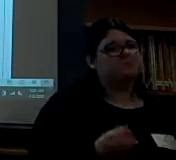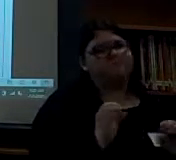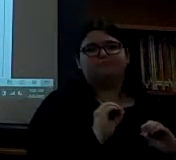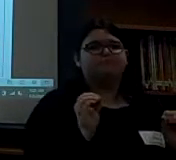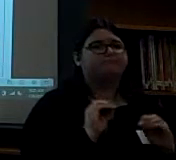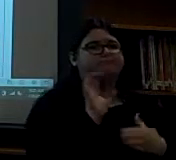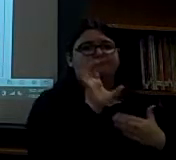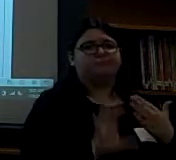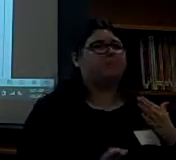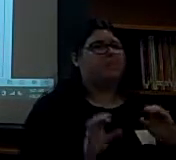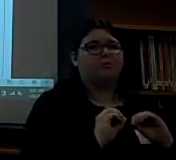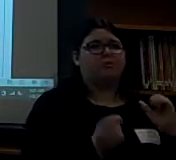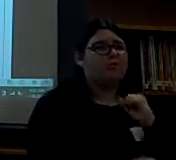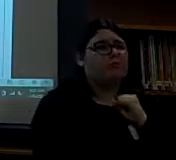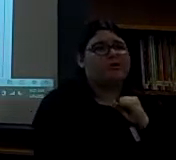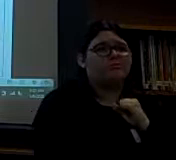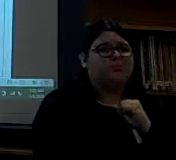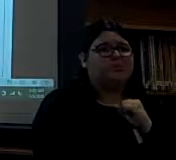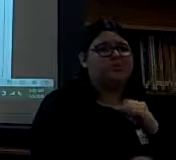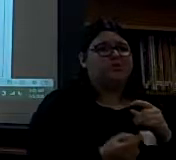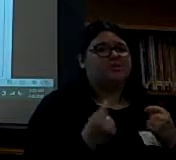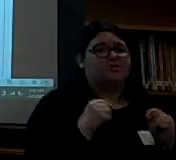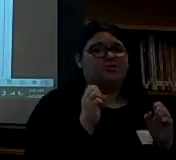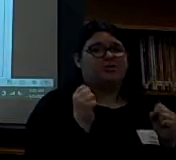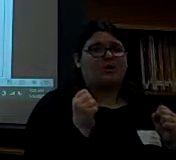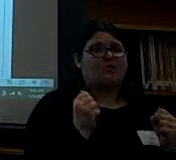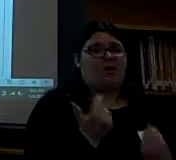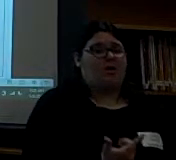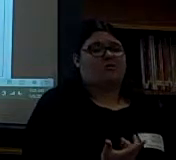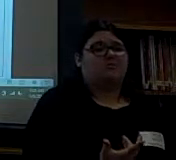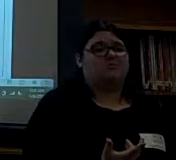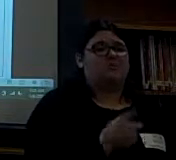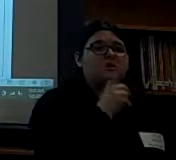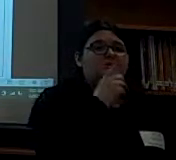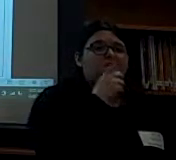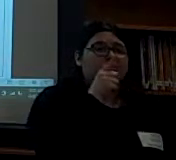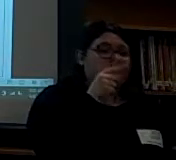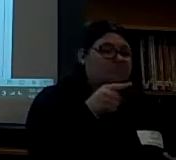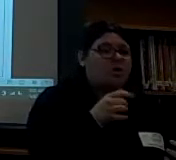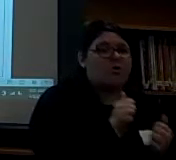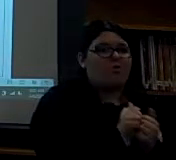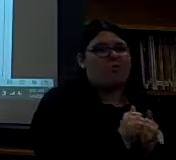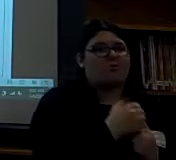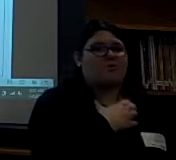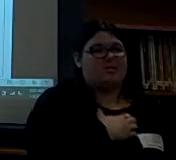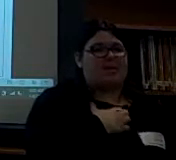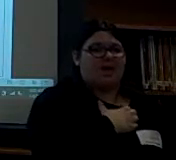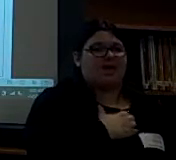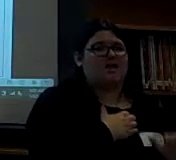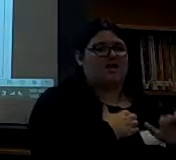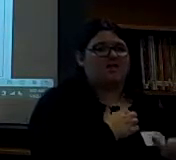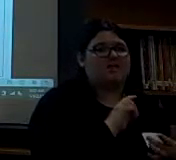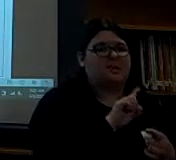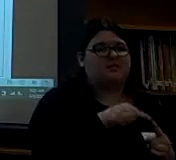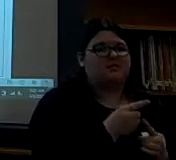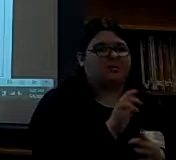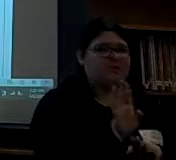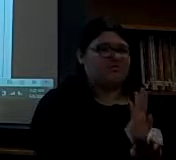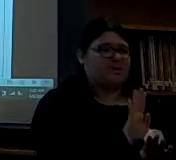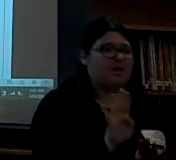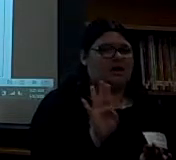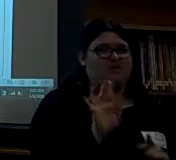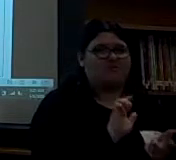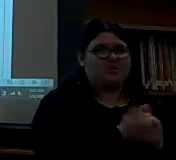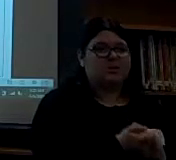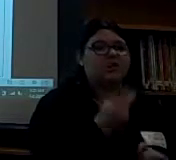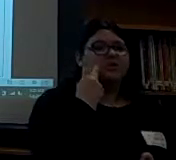no consequence or punishment. You probably tried them all. It's actually dealing with the yuck. That's when the behavior starts to change. Because what you can now see